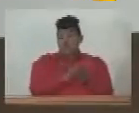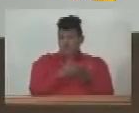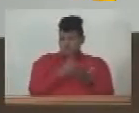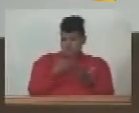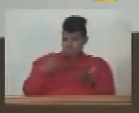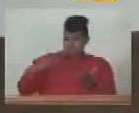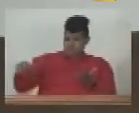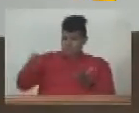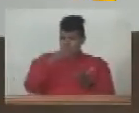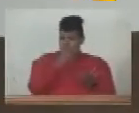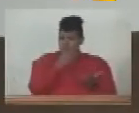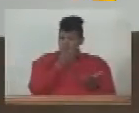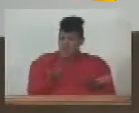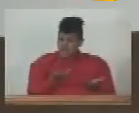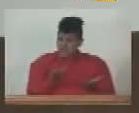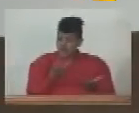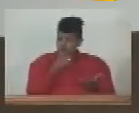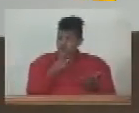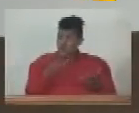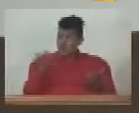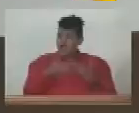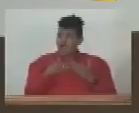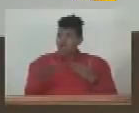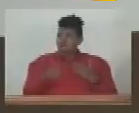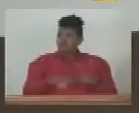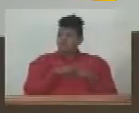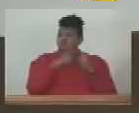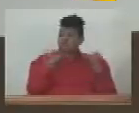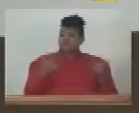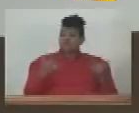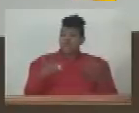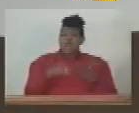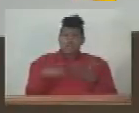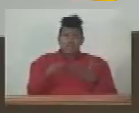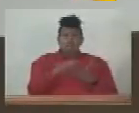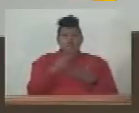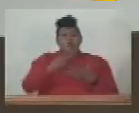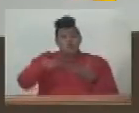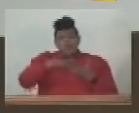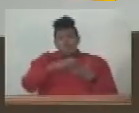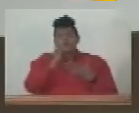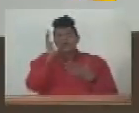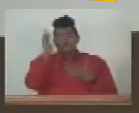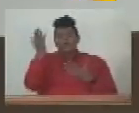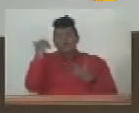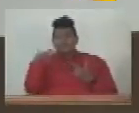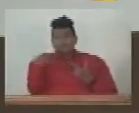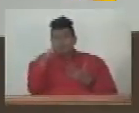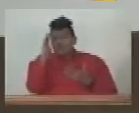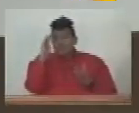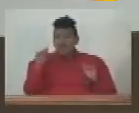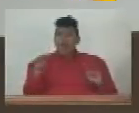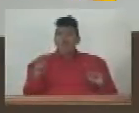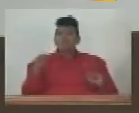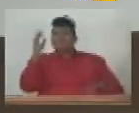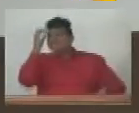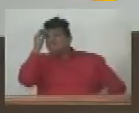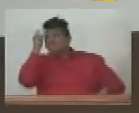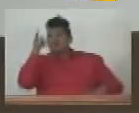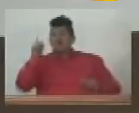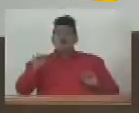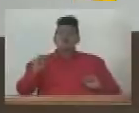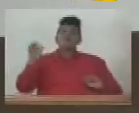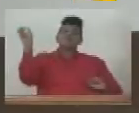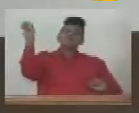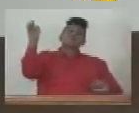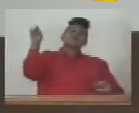House, which after the suspension today, next week or the week after, we hope that they will be able to make their